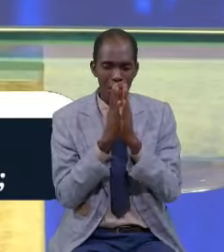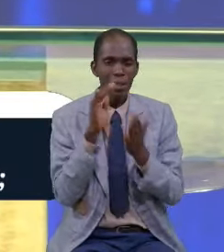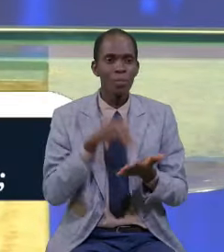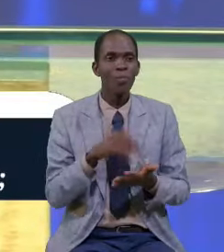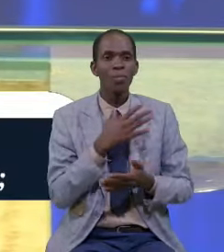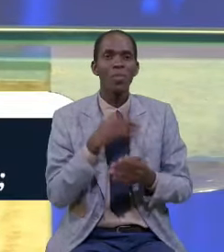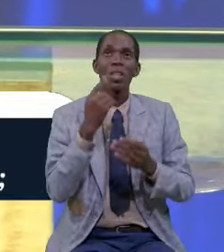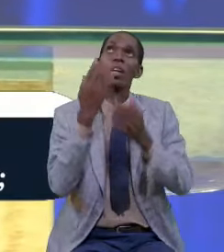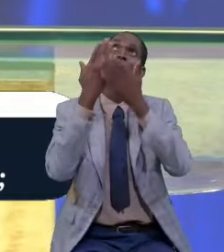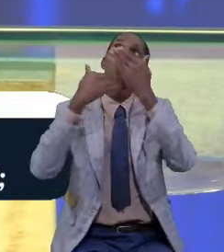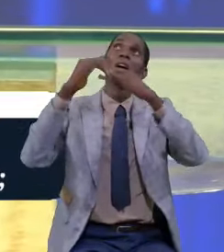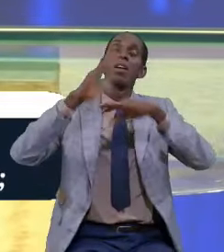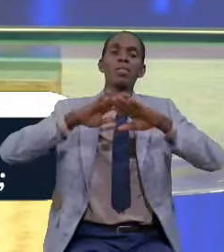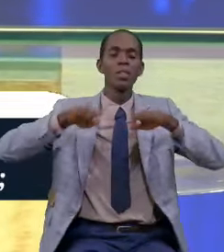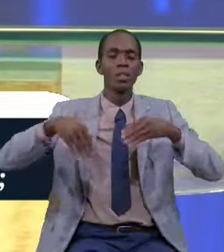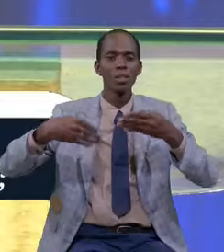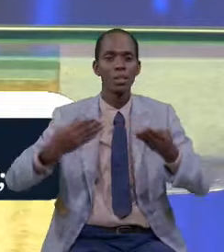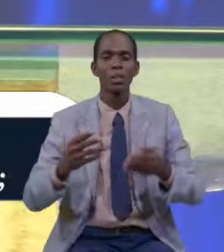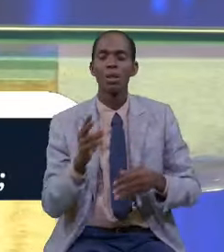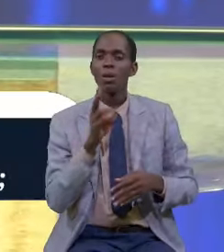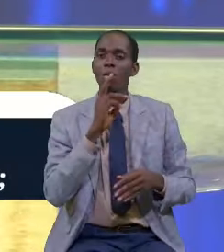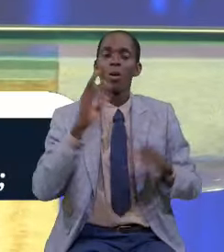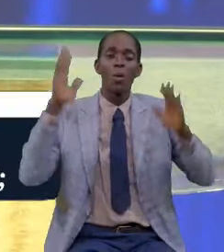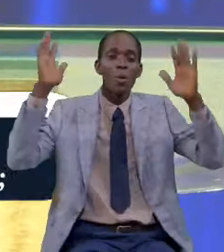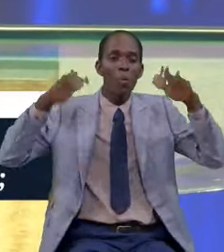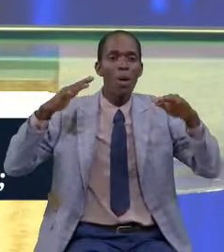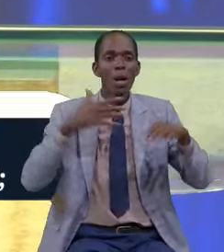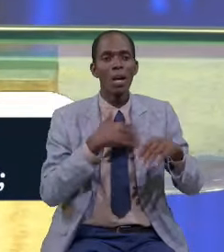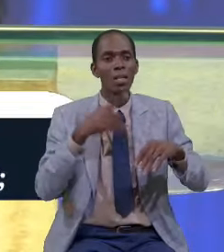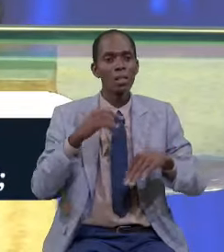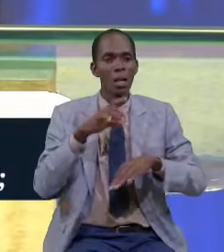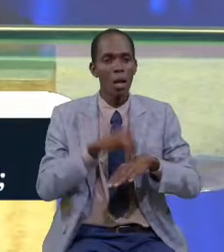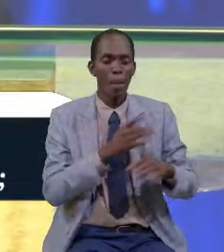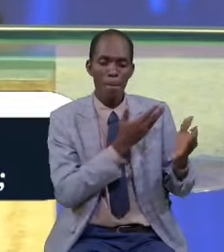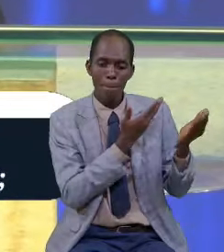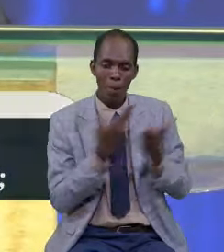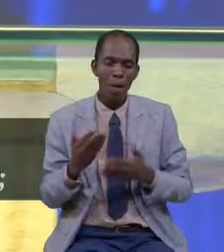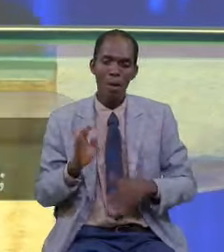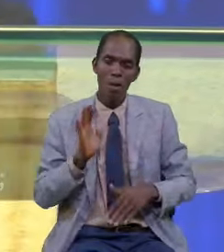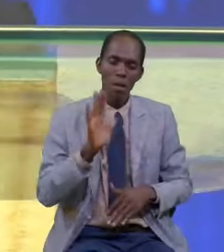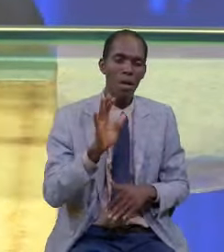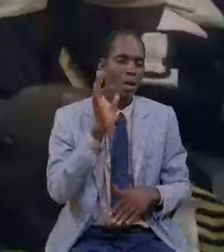heaven gave rain, and the earth brought forth her fruit. We're praying